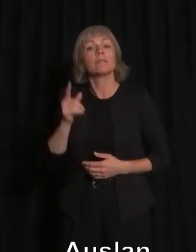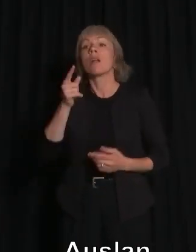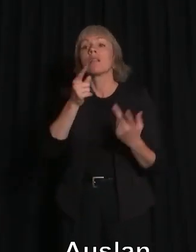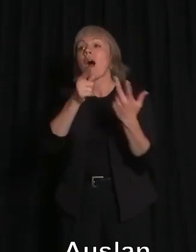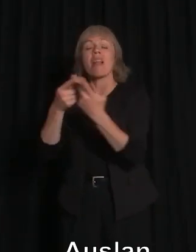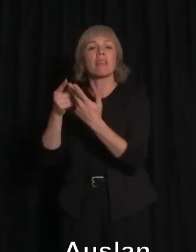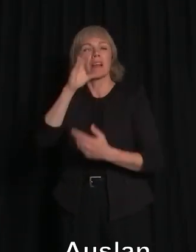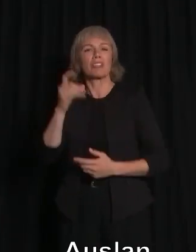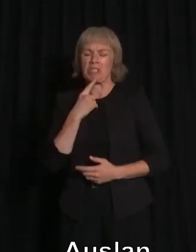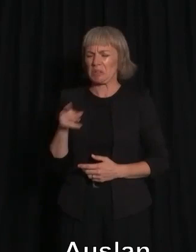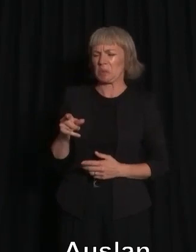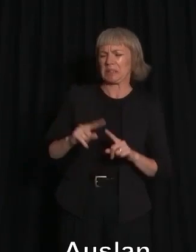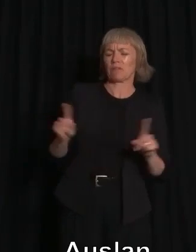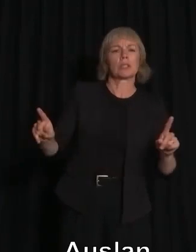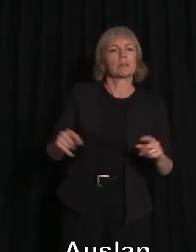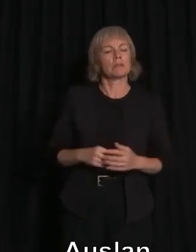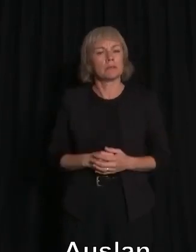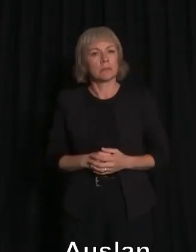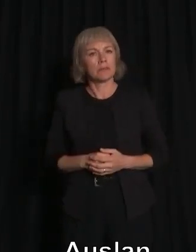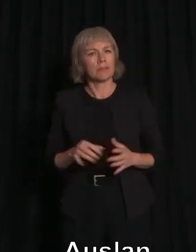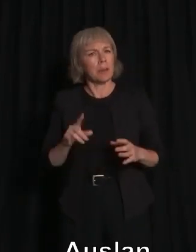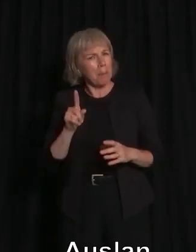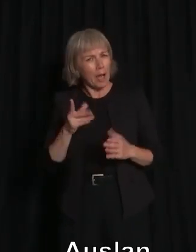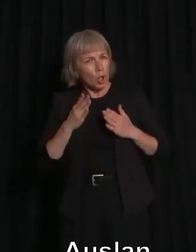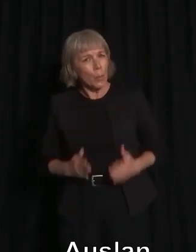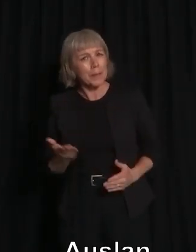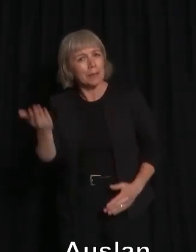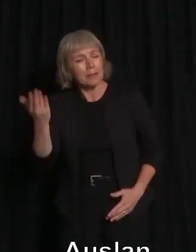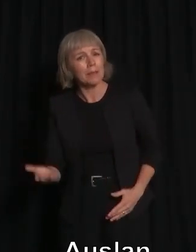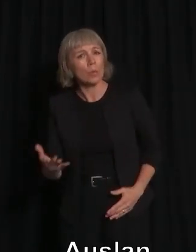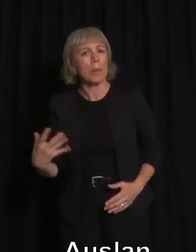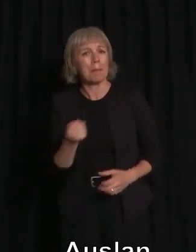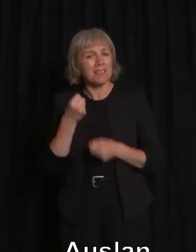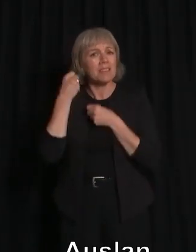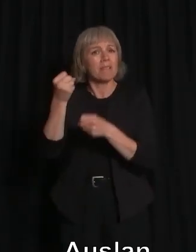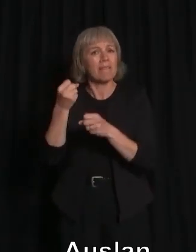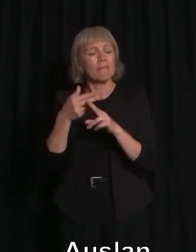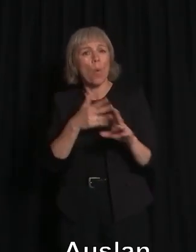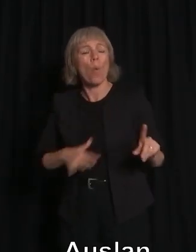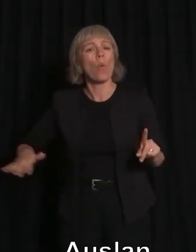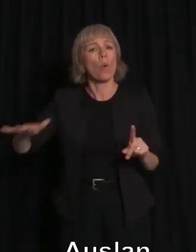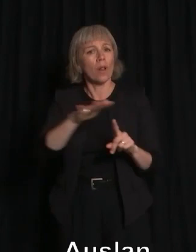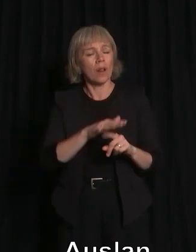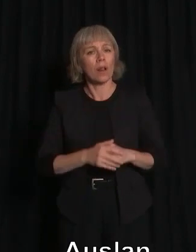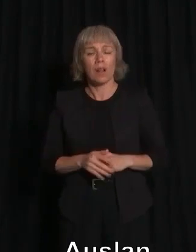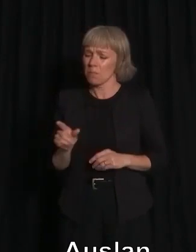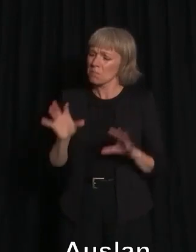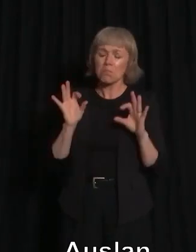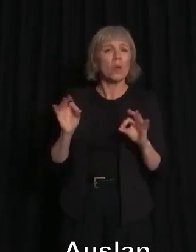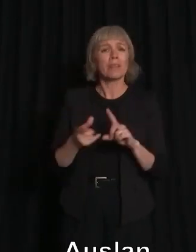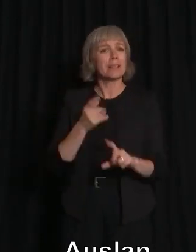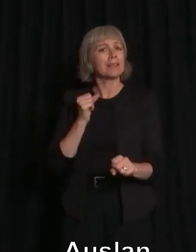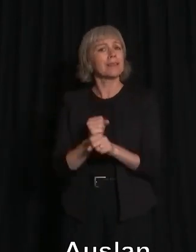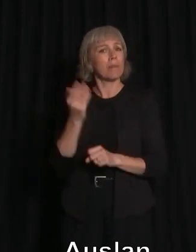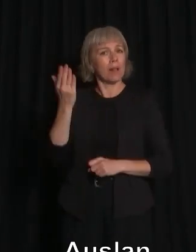belonging to the same tribe that we must defend with every fiber of our being, is an excellent example of the observation of